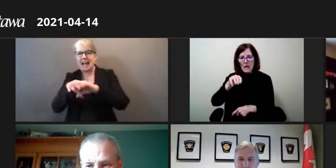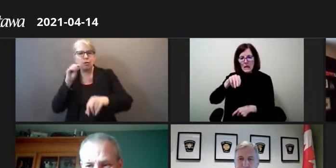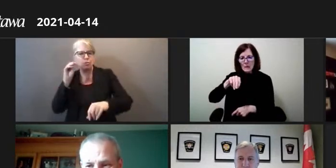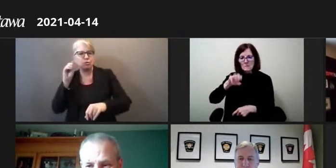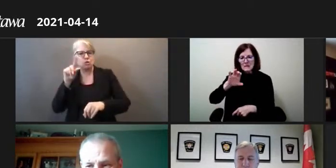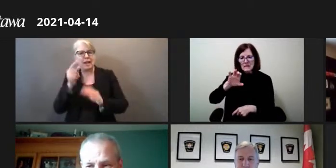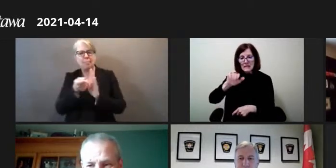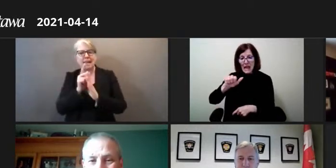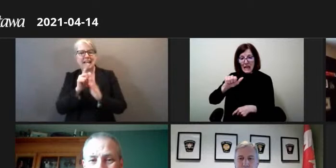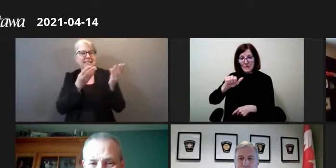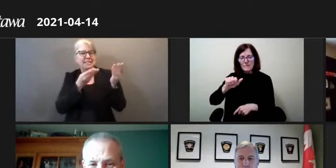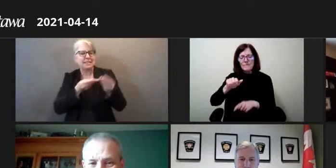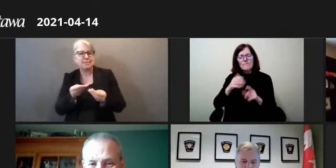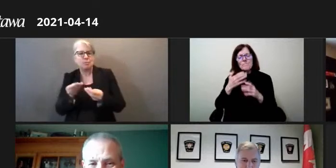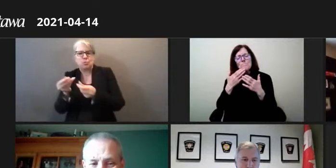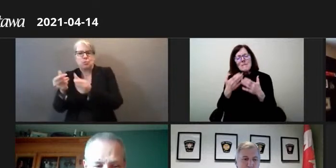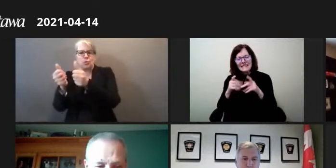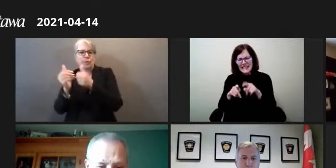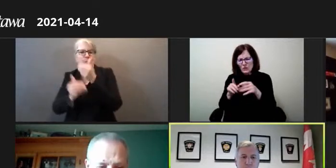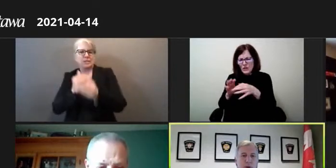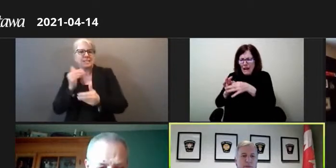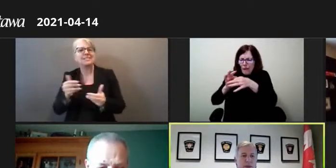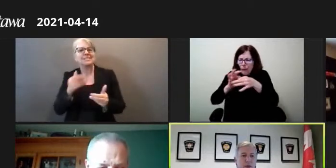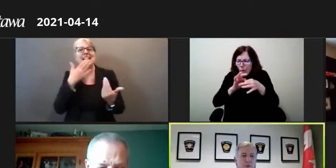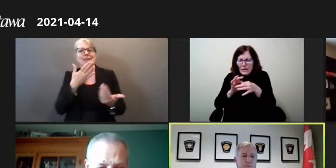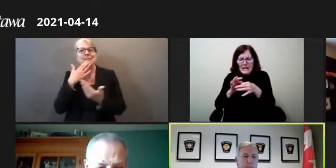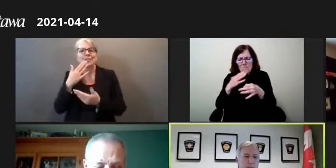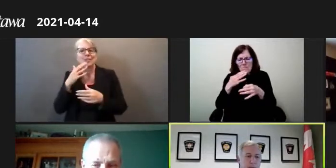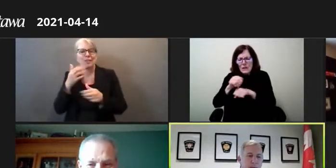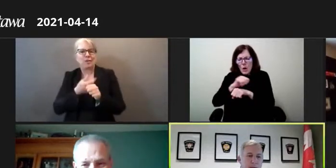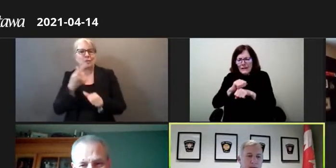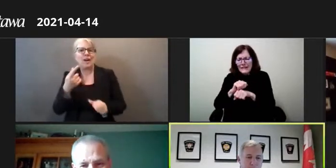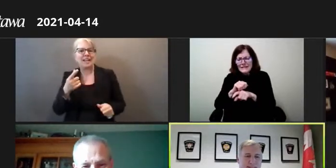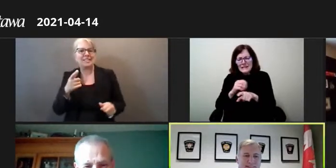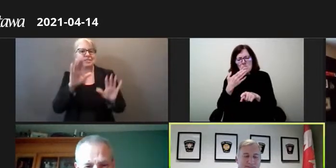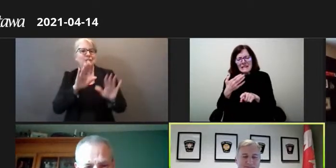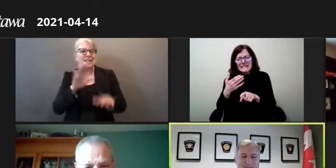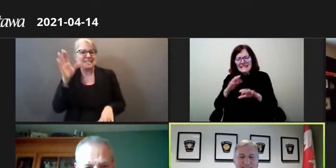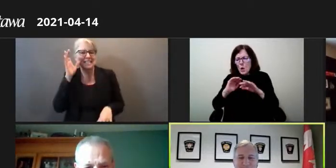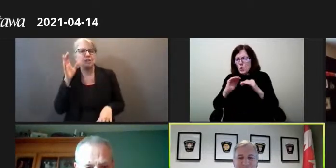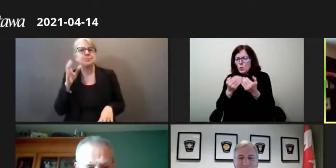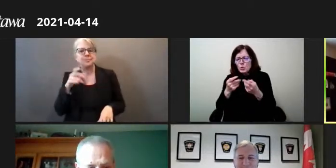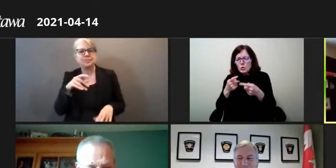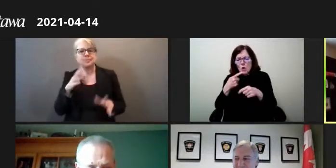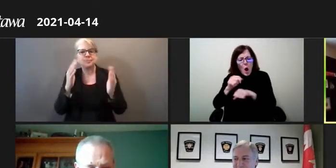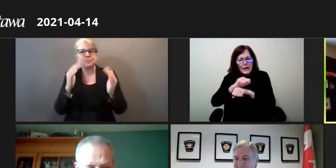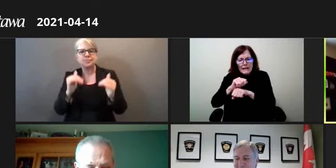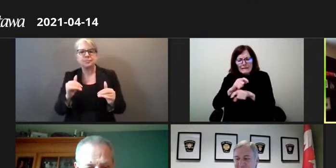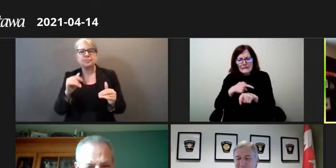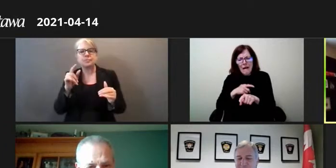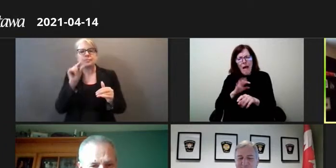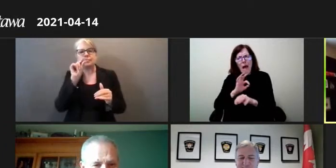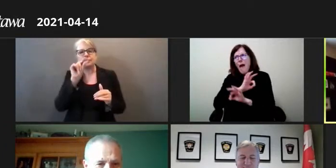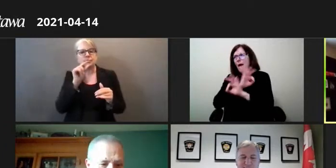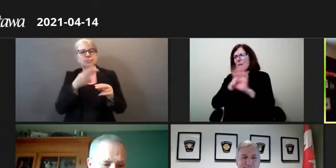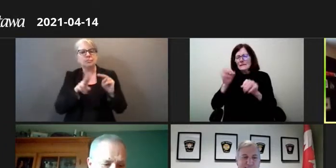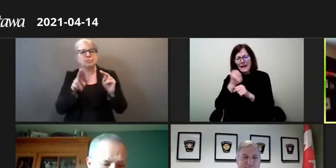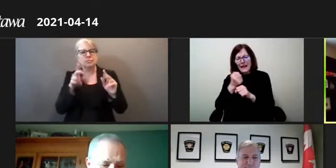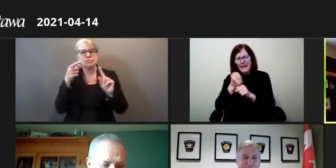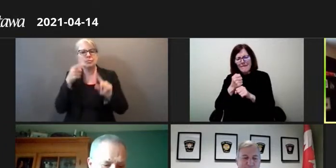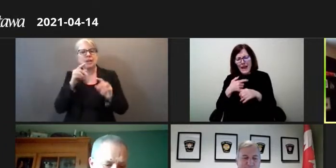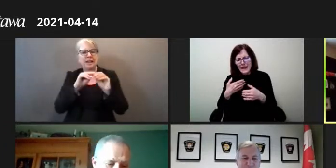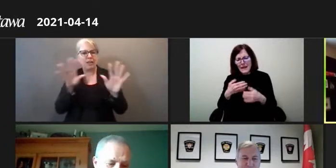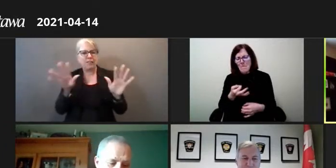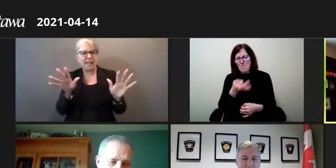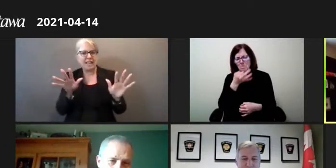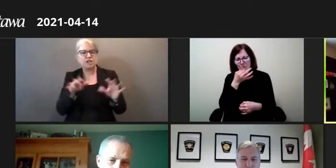a smooth process. So thank you, everybody. Great to hear. Thank you. That's great to hear. Just a minor point of